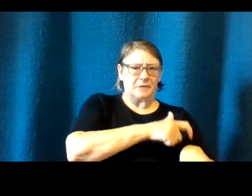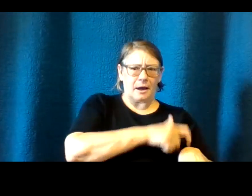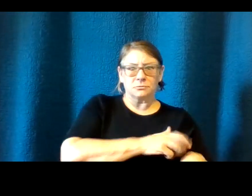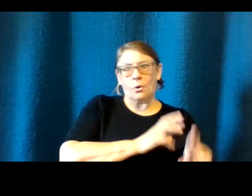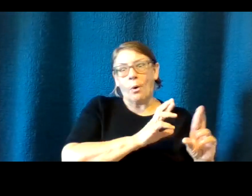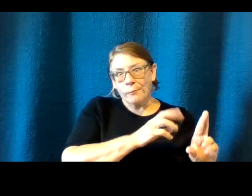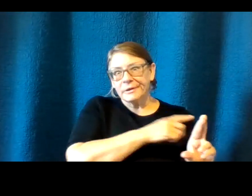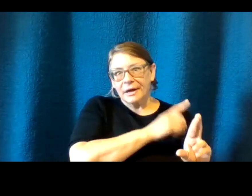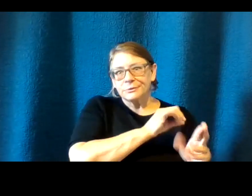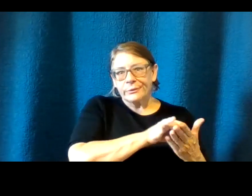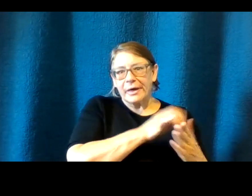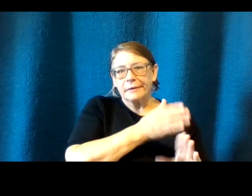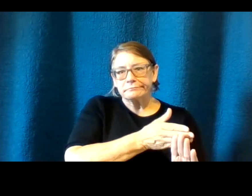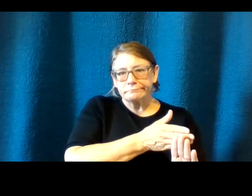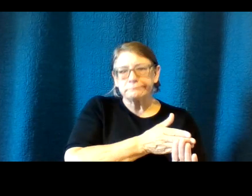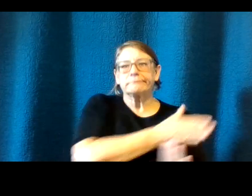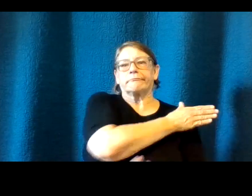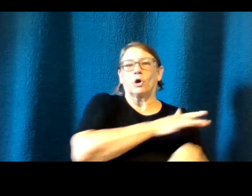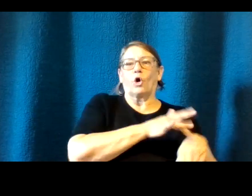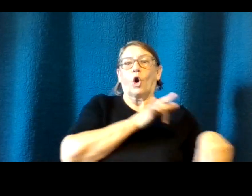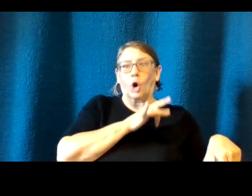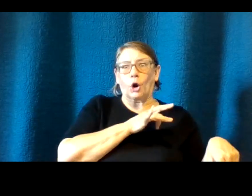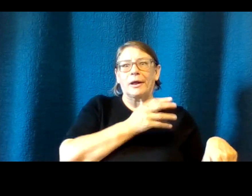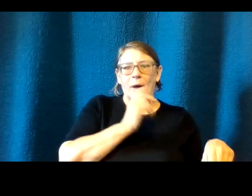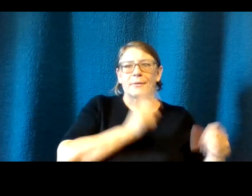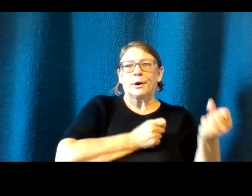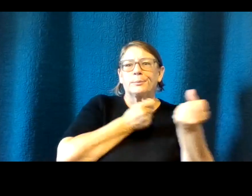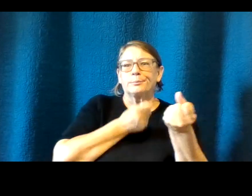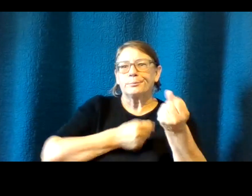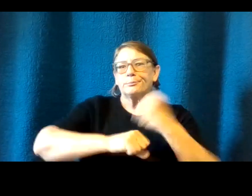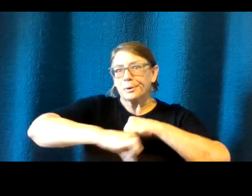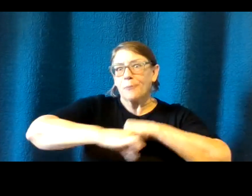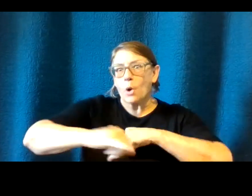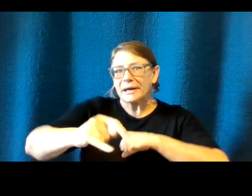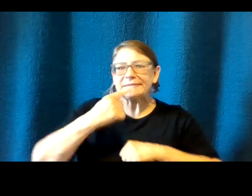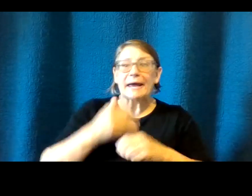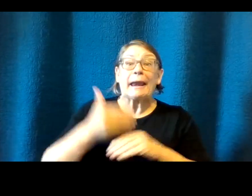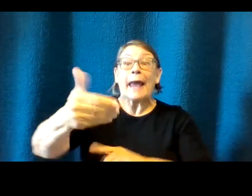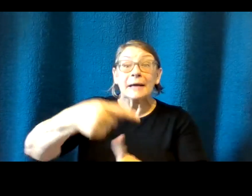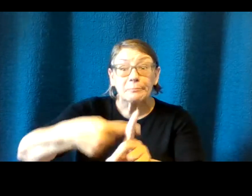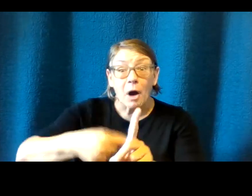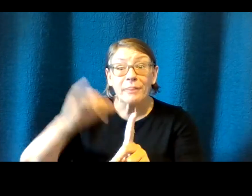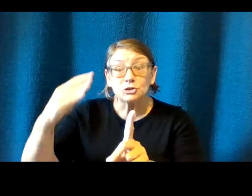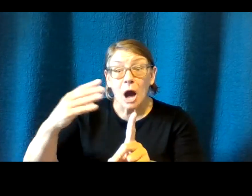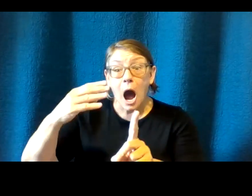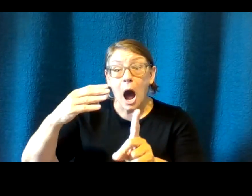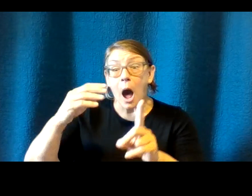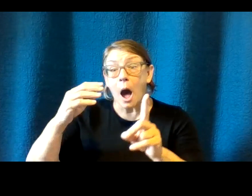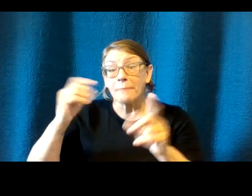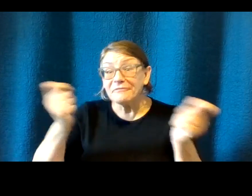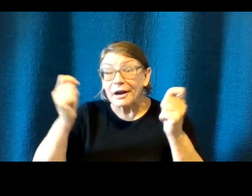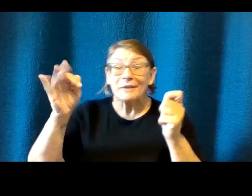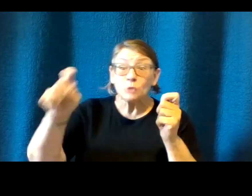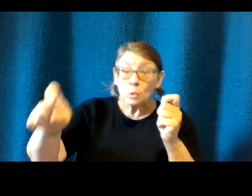the, early on when they start promoting it, say, next month is a job fair, if you need any